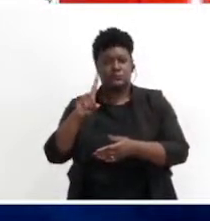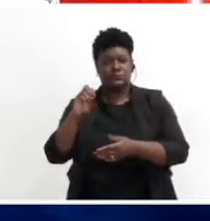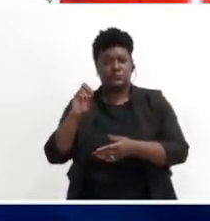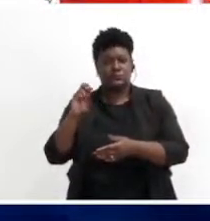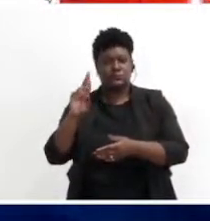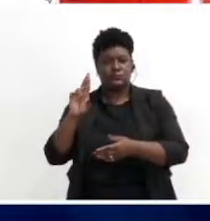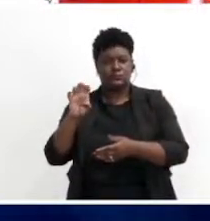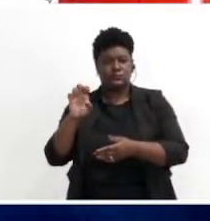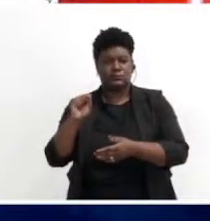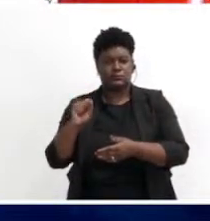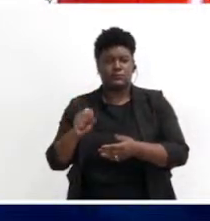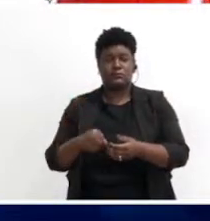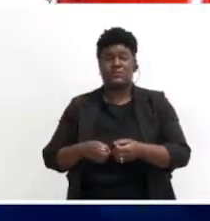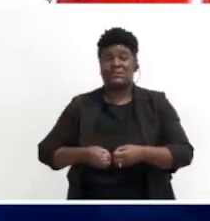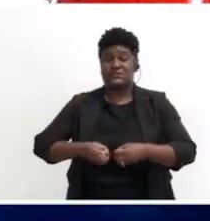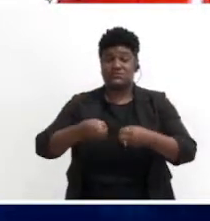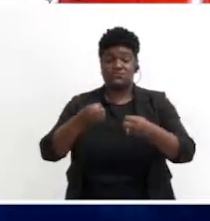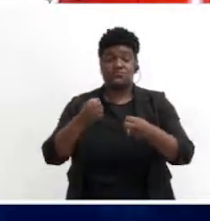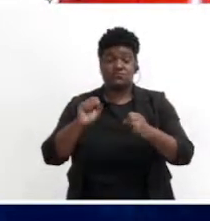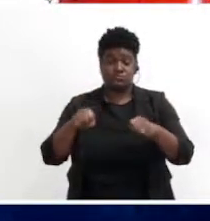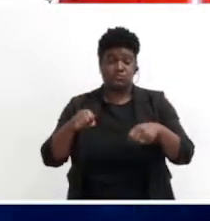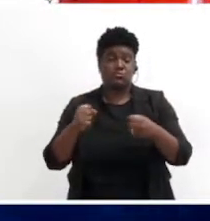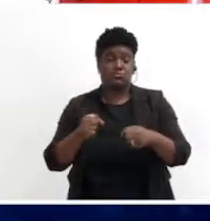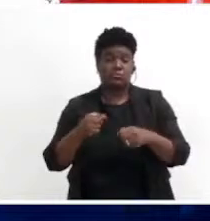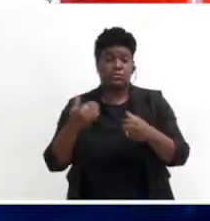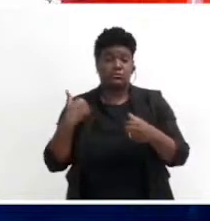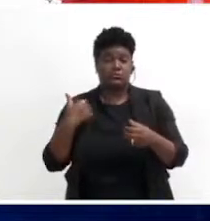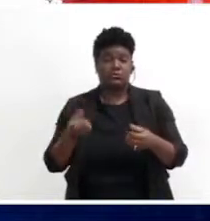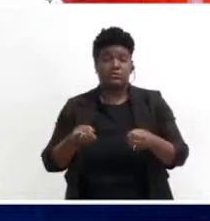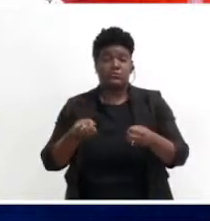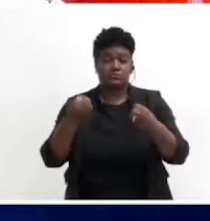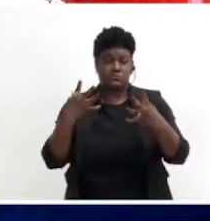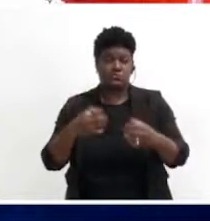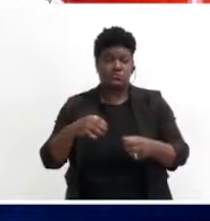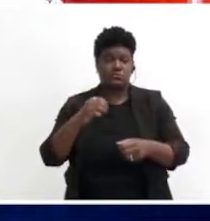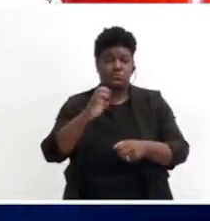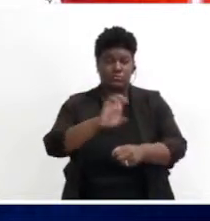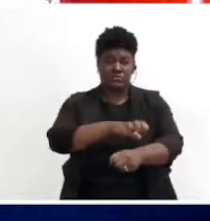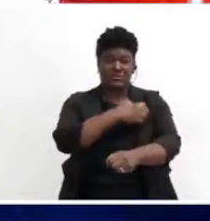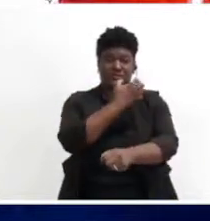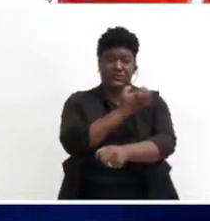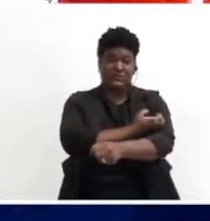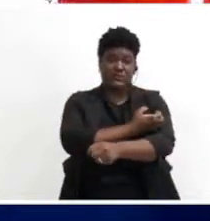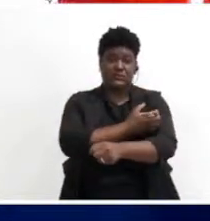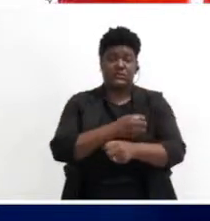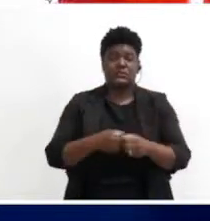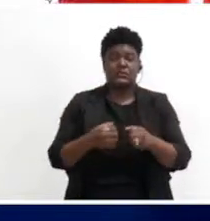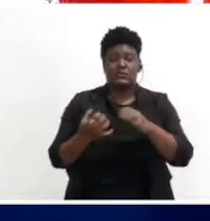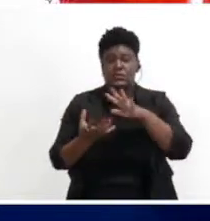is a particular type of failure that can occur.